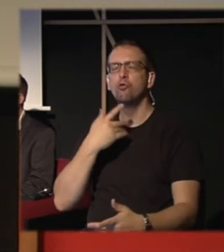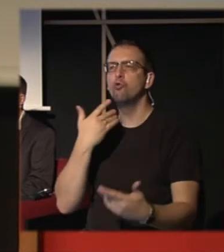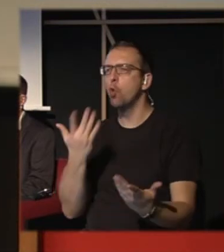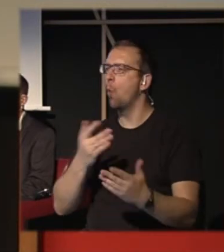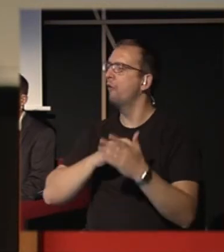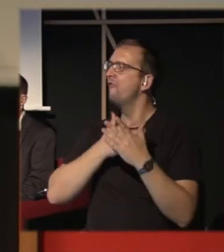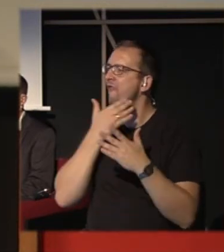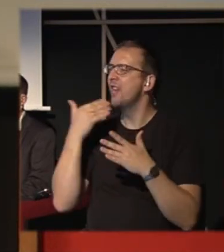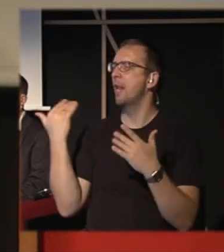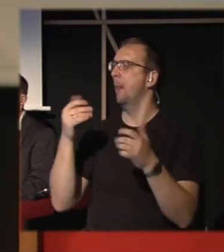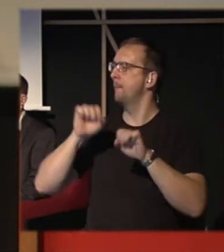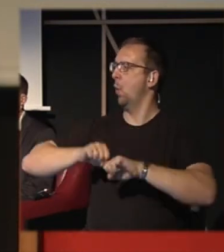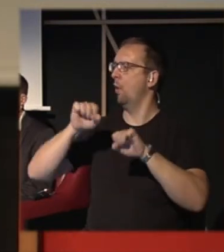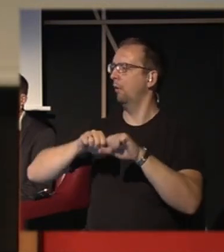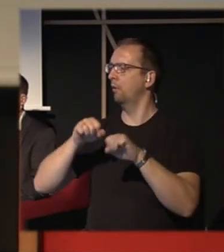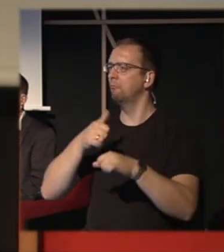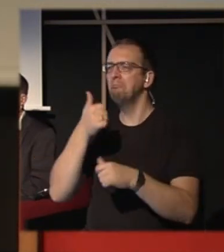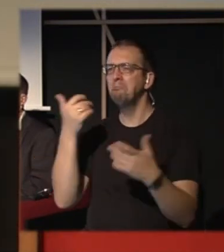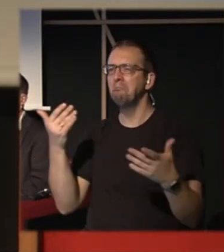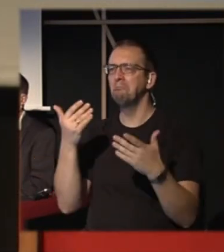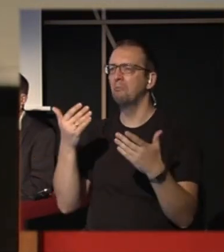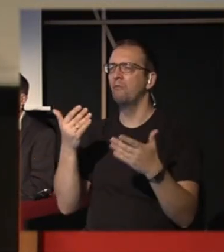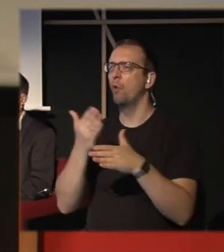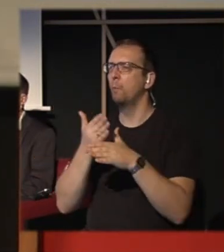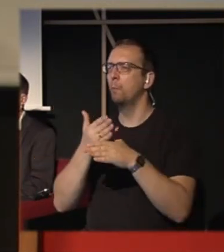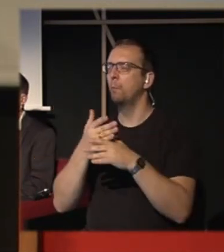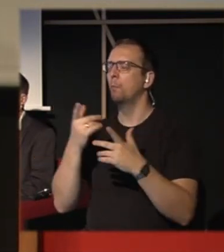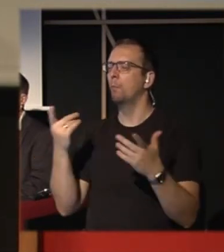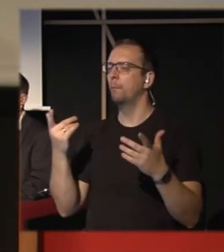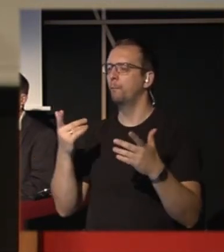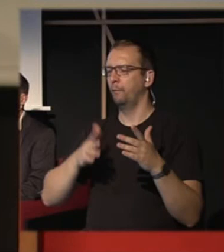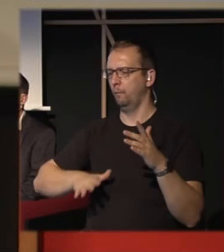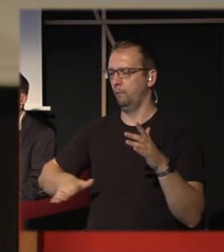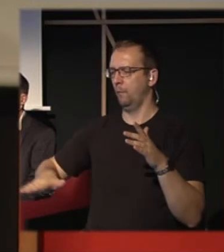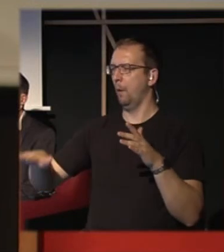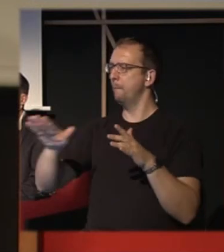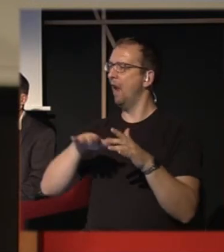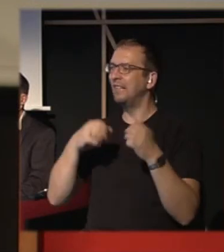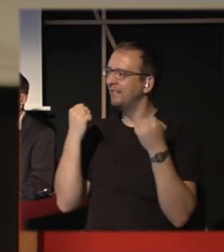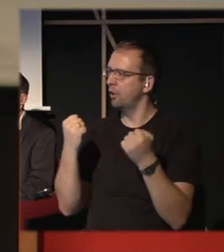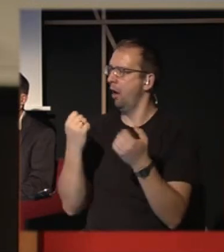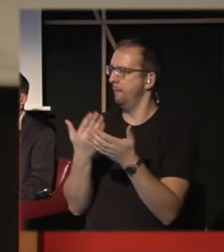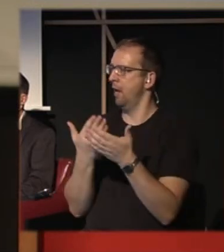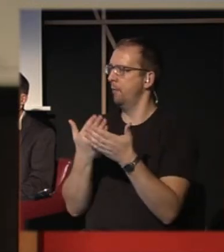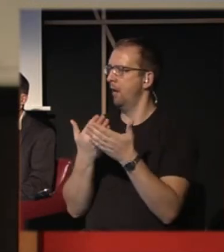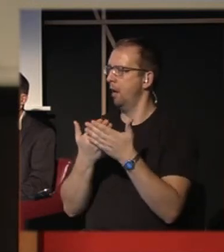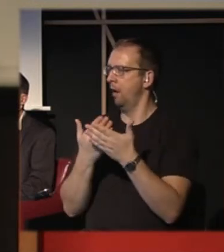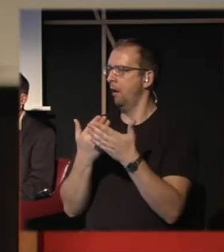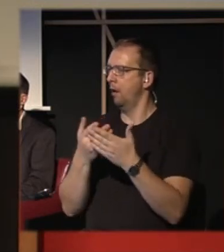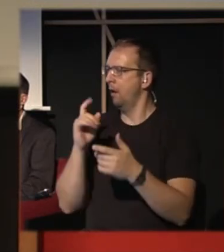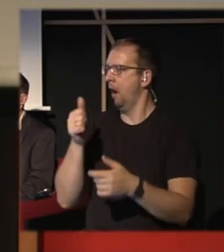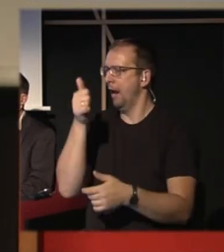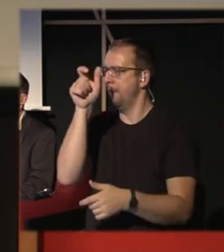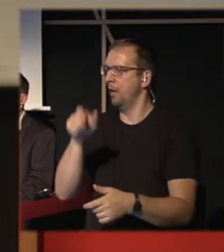and services to football matches and other sports events is a real benefit, and it might help national associations to get